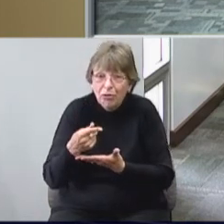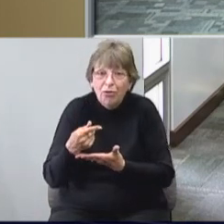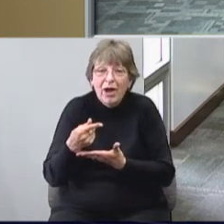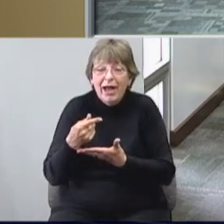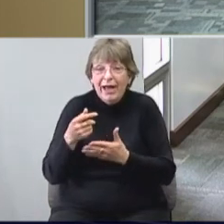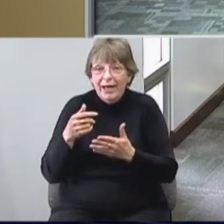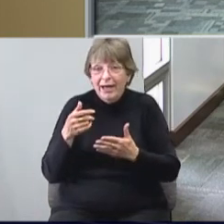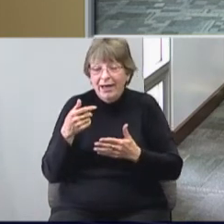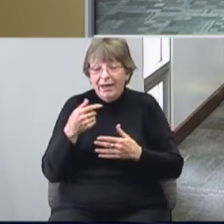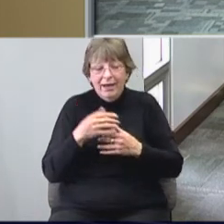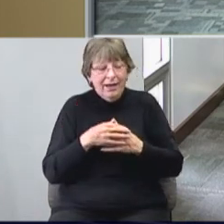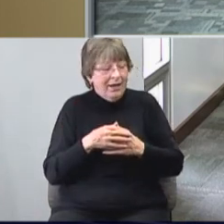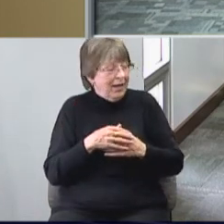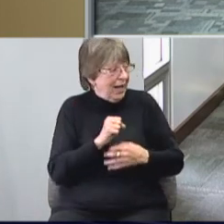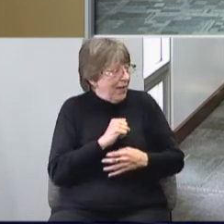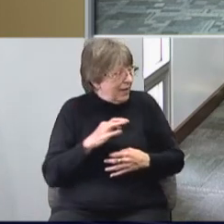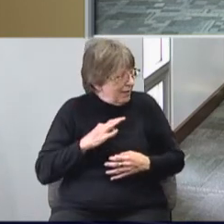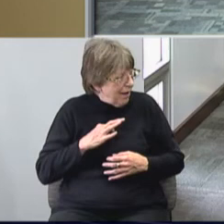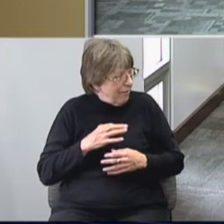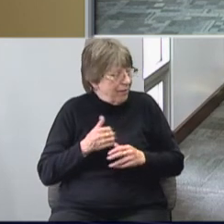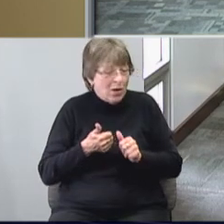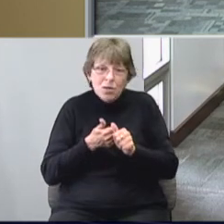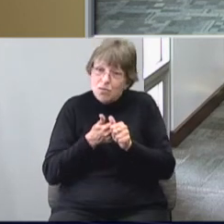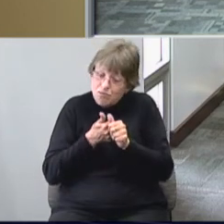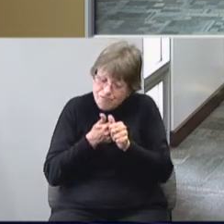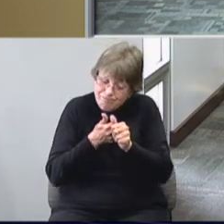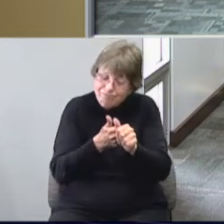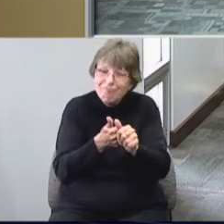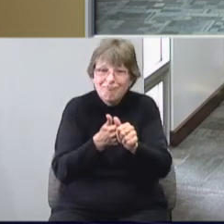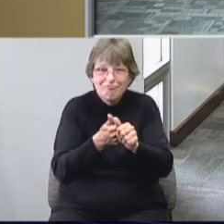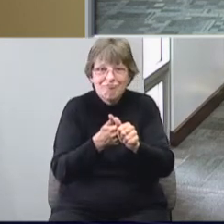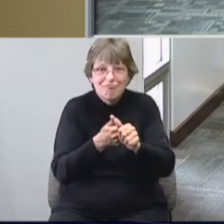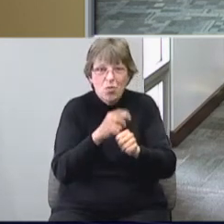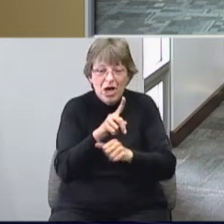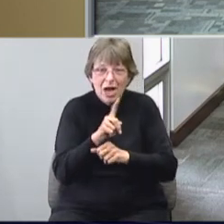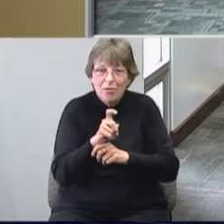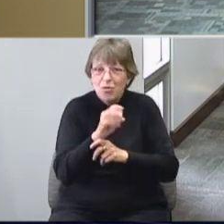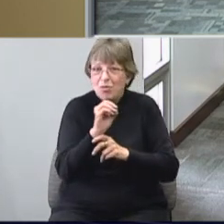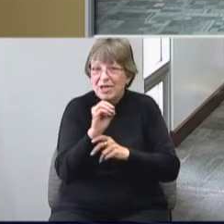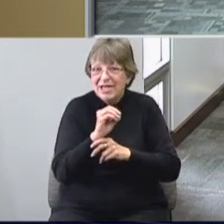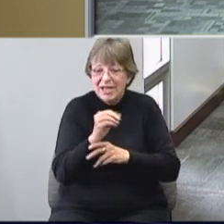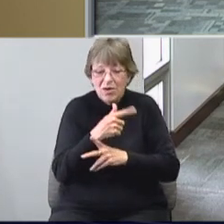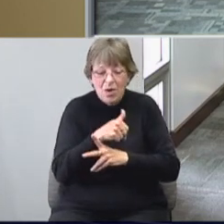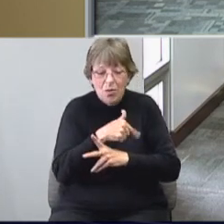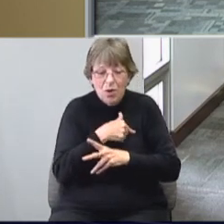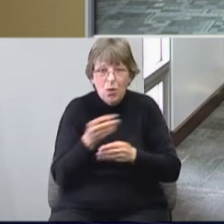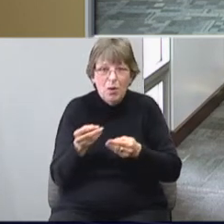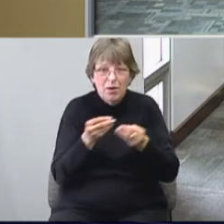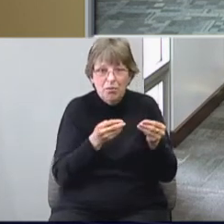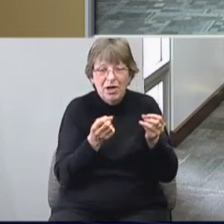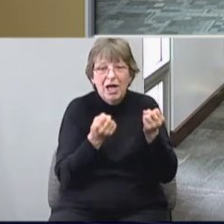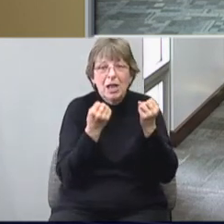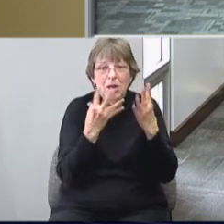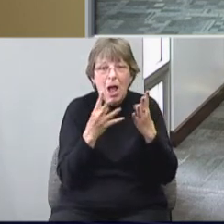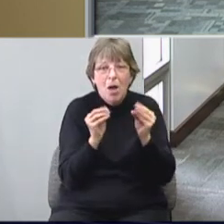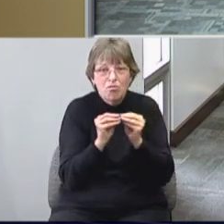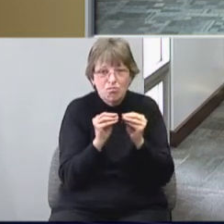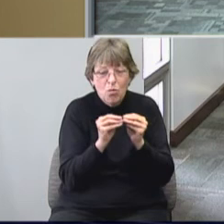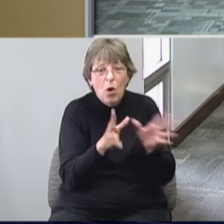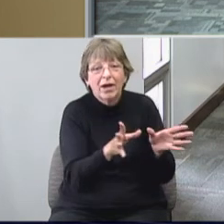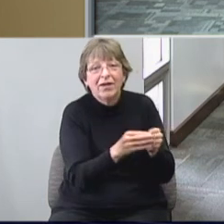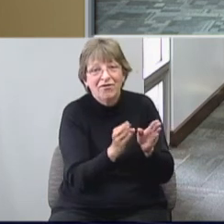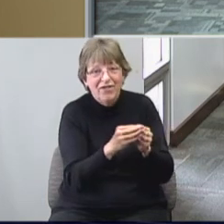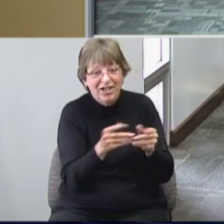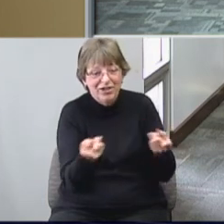give our 100%, and we're going to fix that place up, and we're going to bring a lot more conventions into this place.